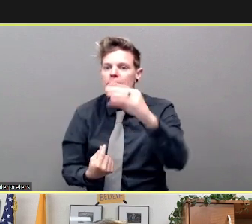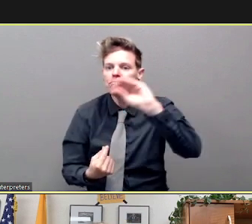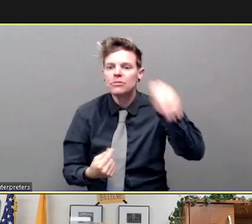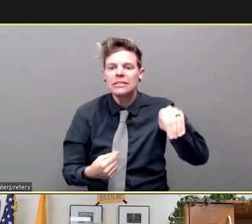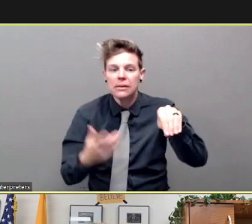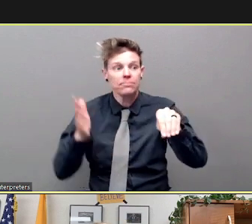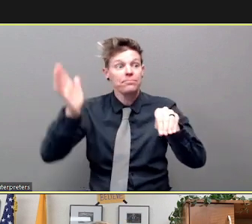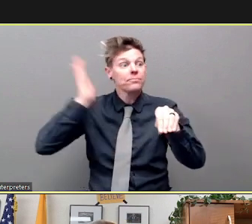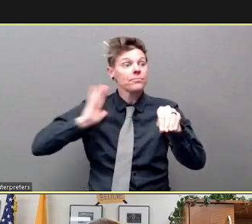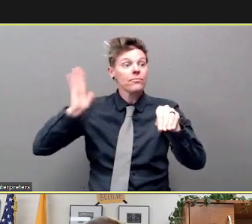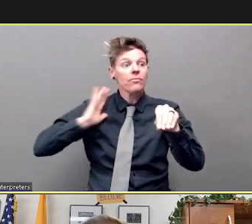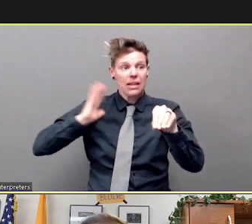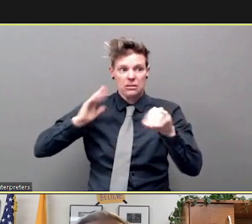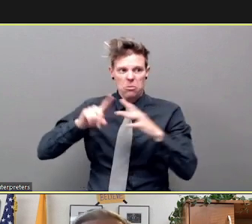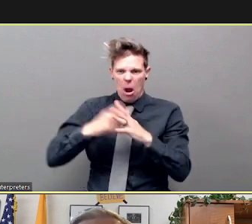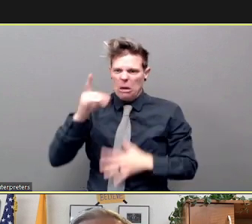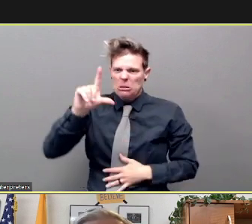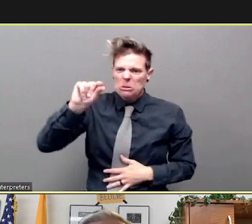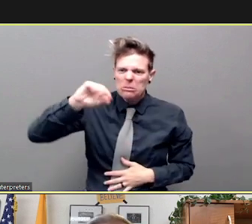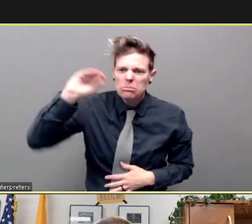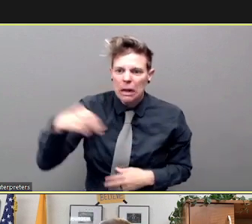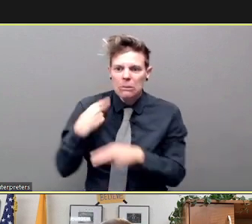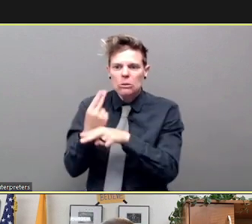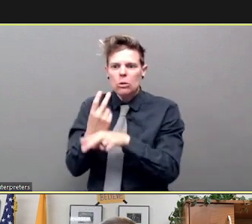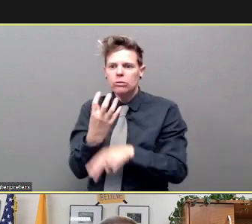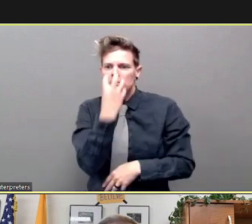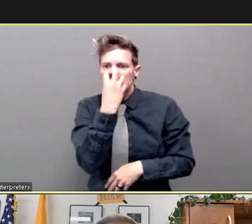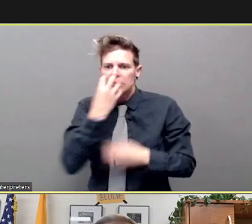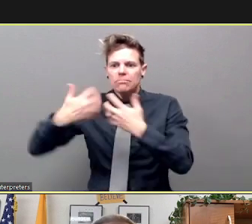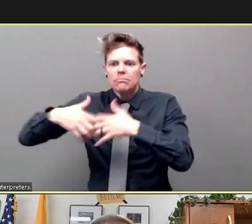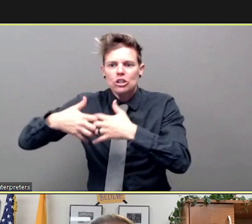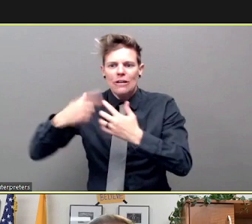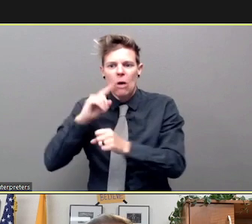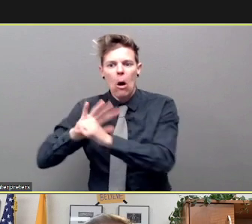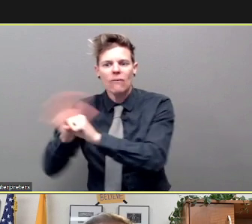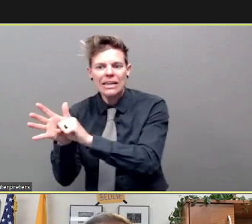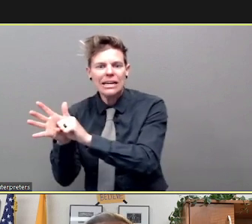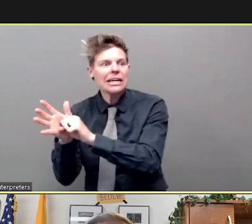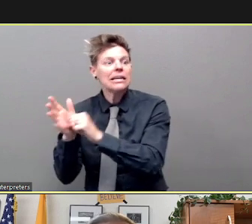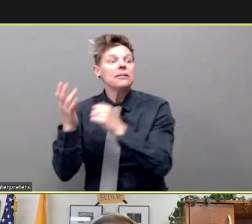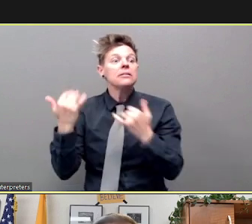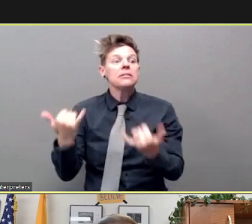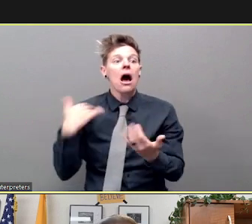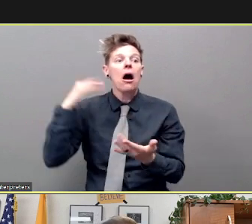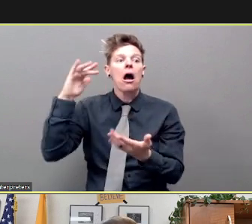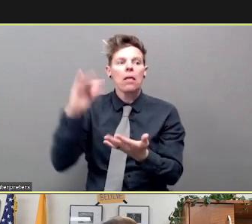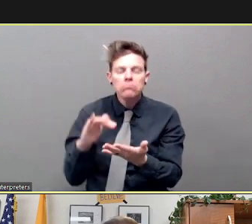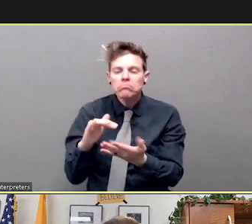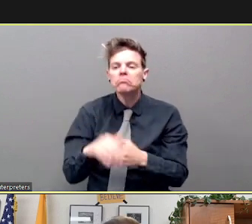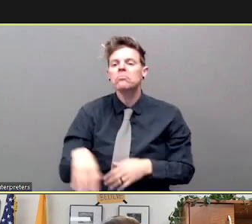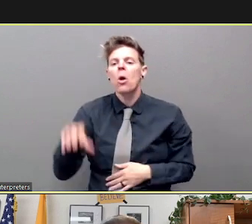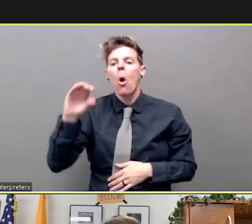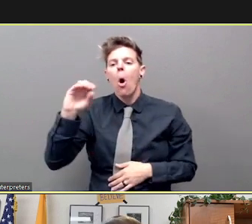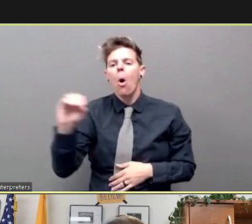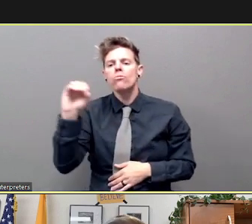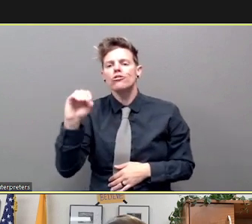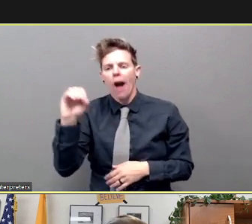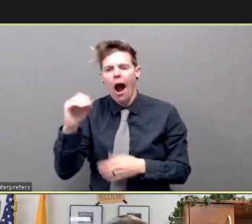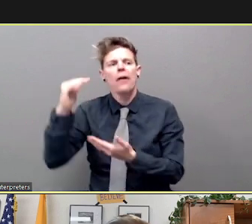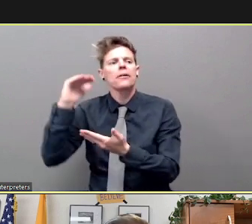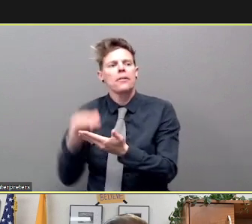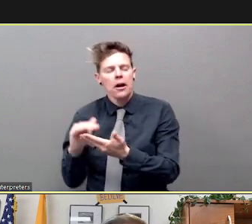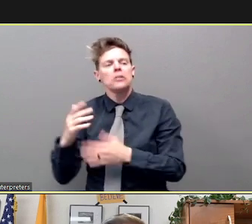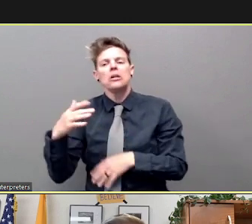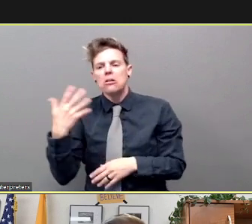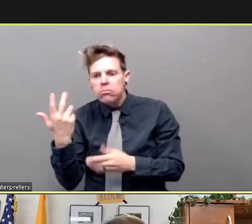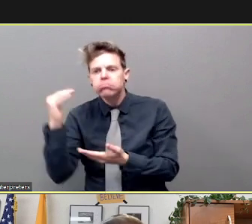and then Omicron where it was at about 10. And so that's come down nicely. We still